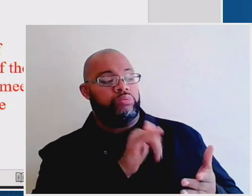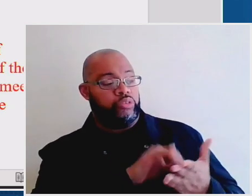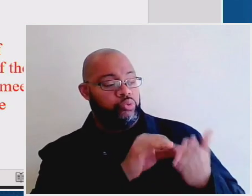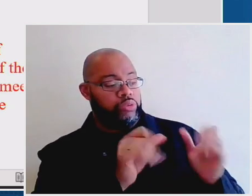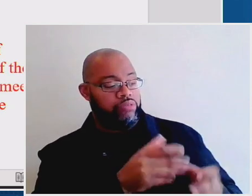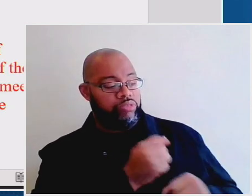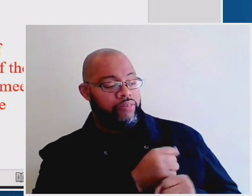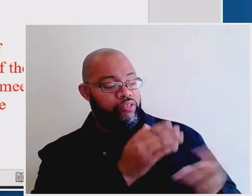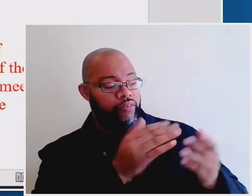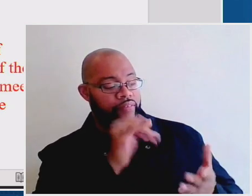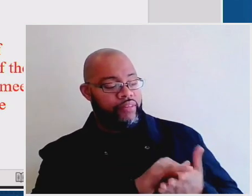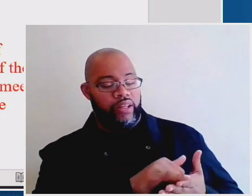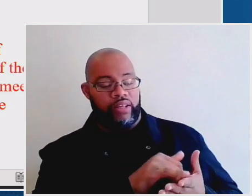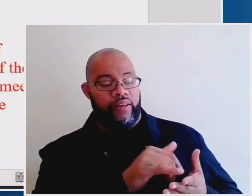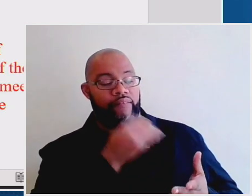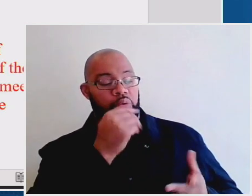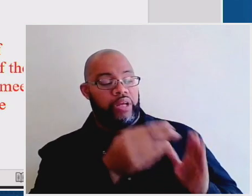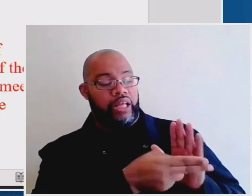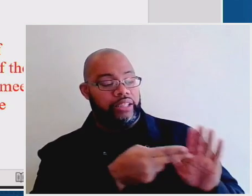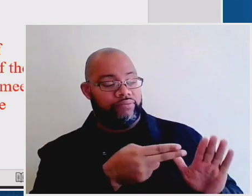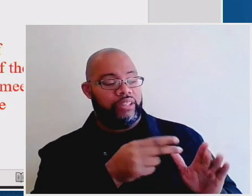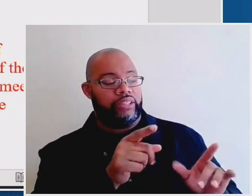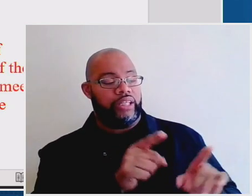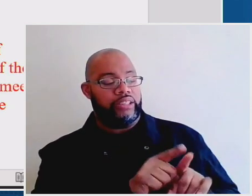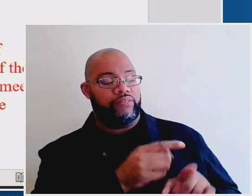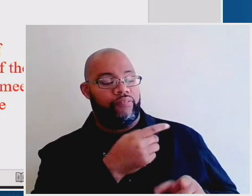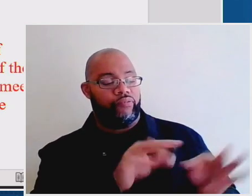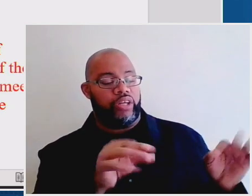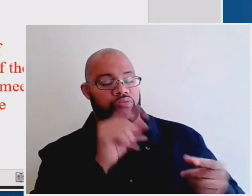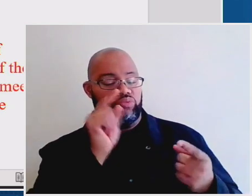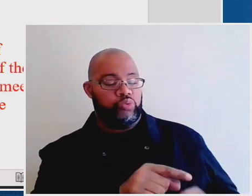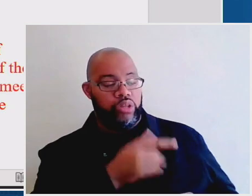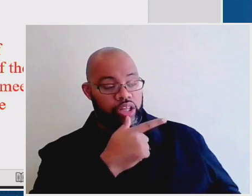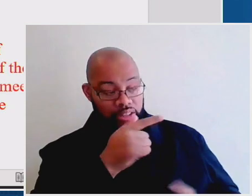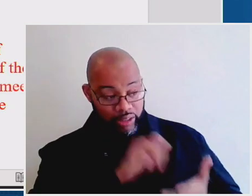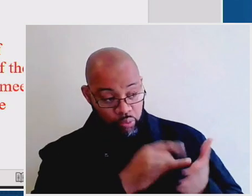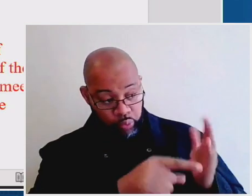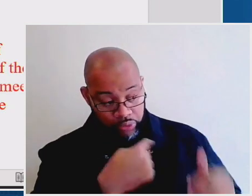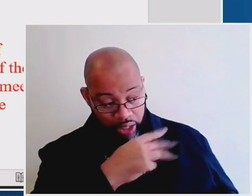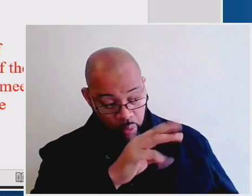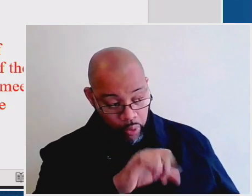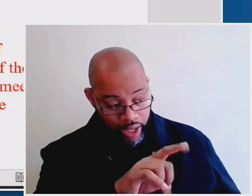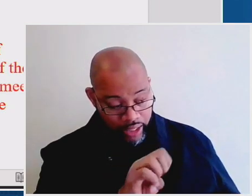school is classified as free and reduced lunch. Is that what you're saying, Wade?